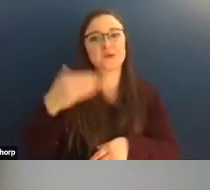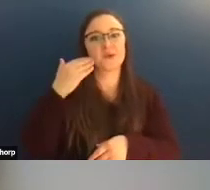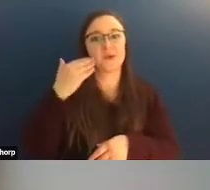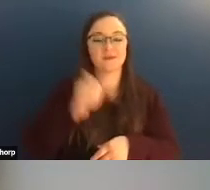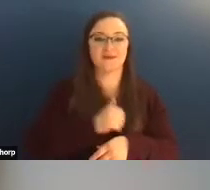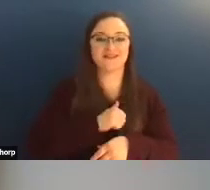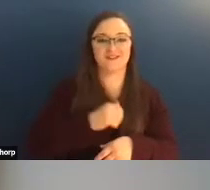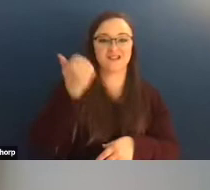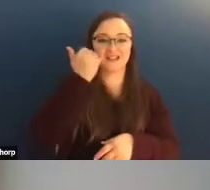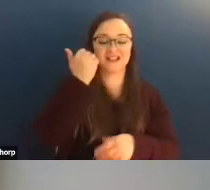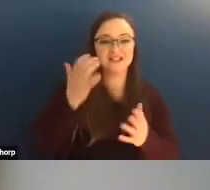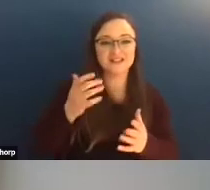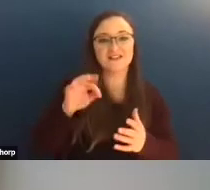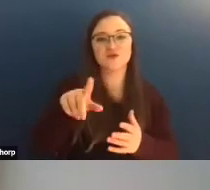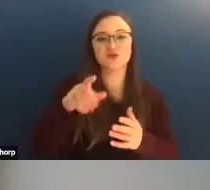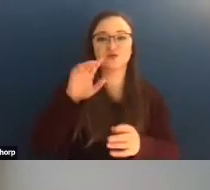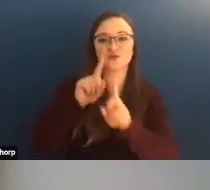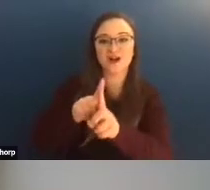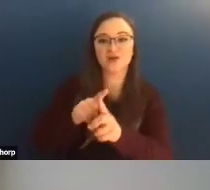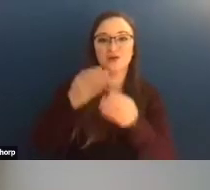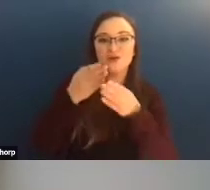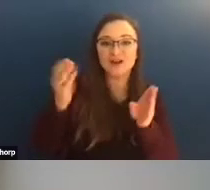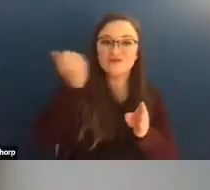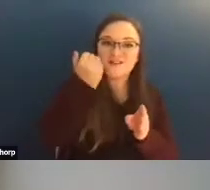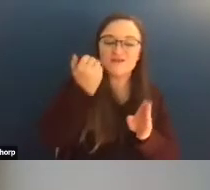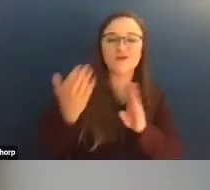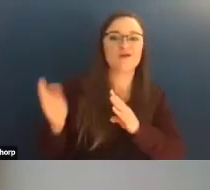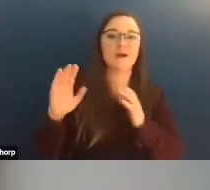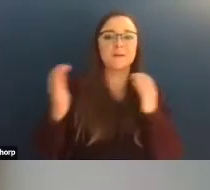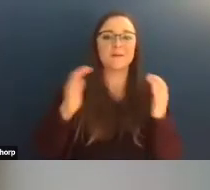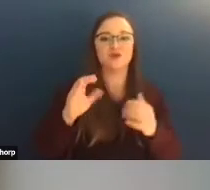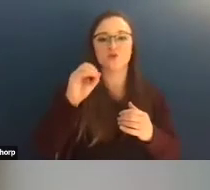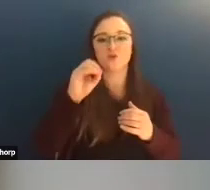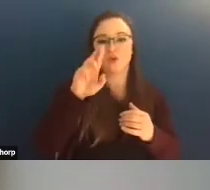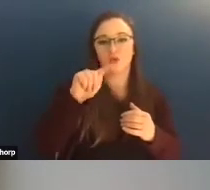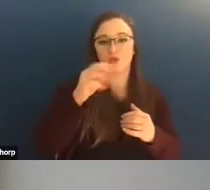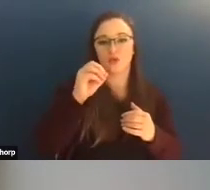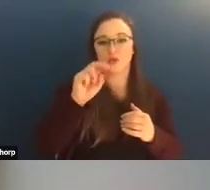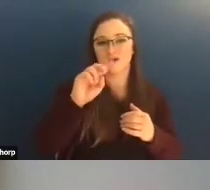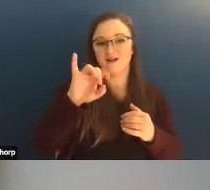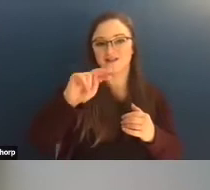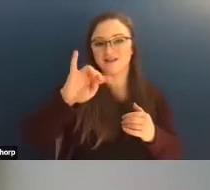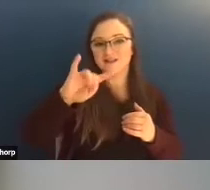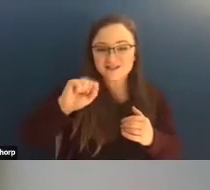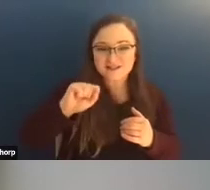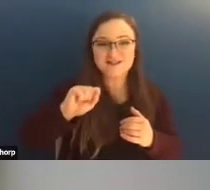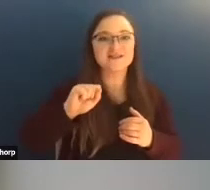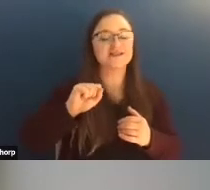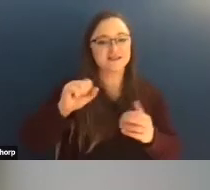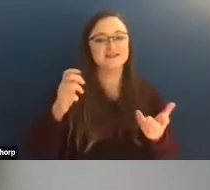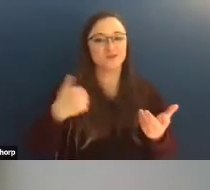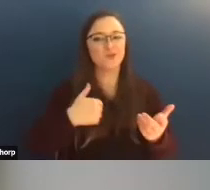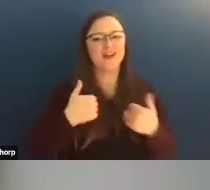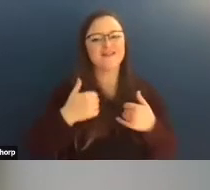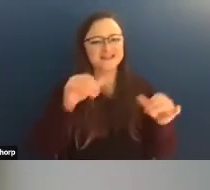shadow a general dentist versus like an orthodontist or a public health dentist, you know, while we have